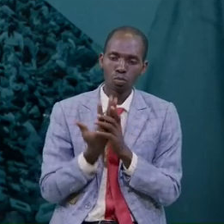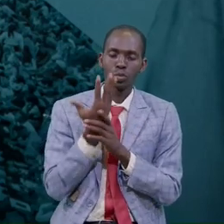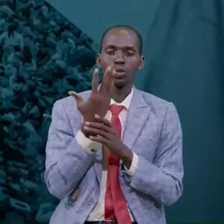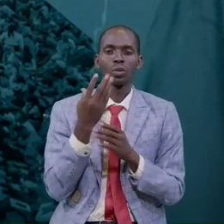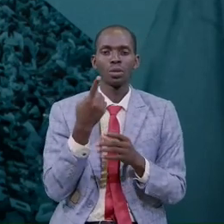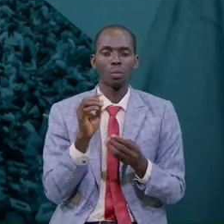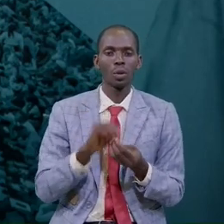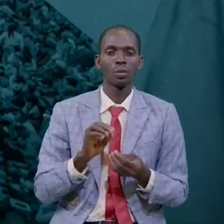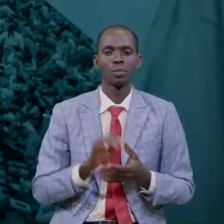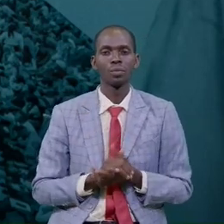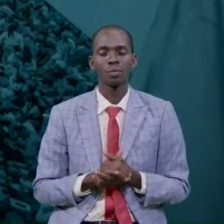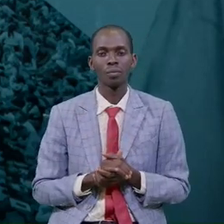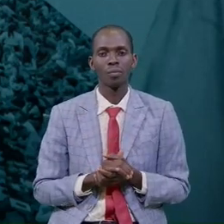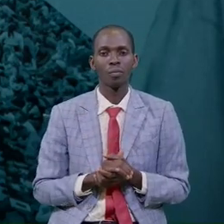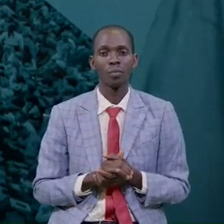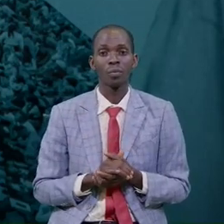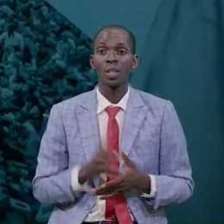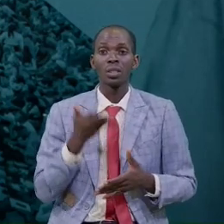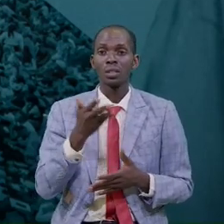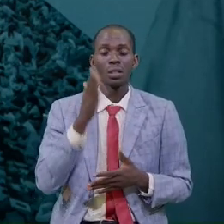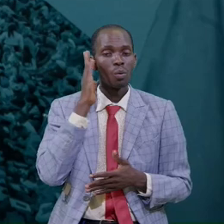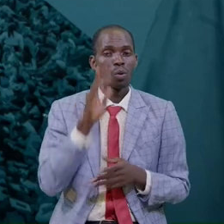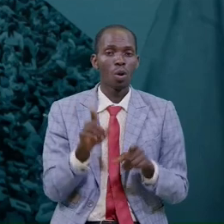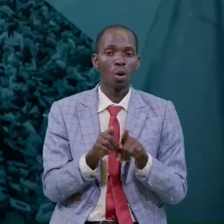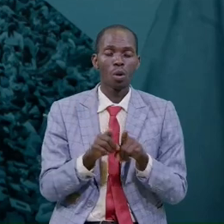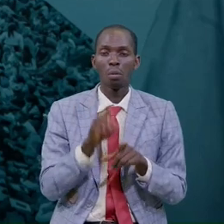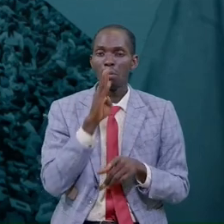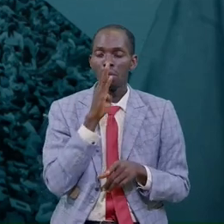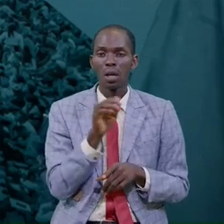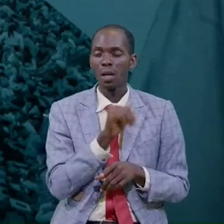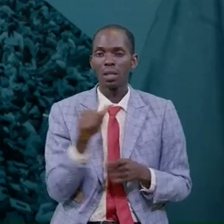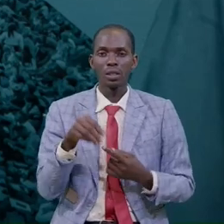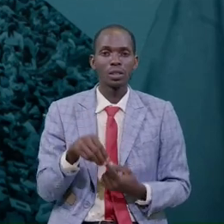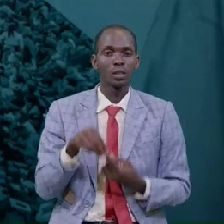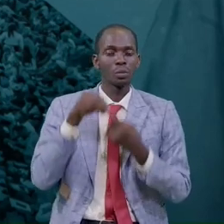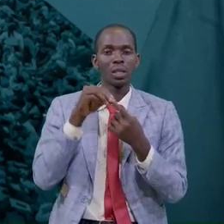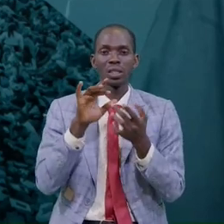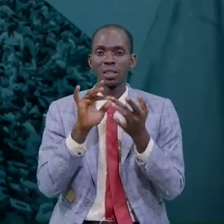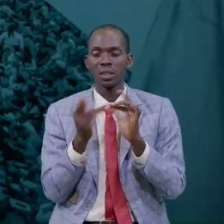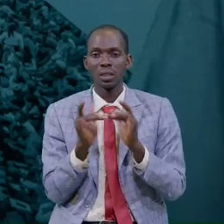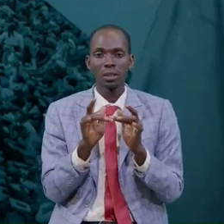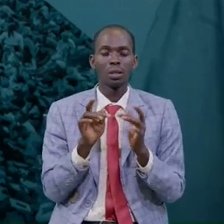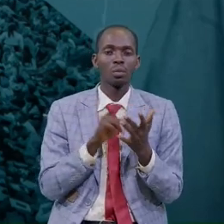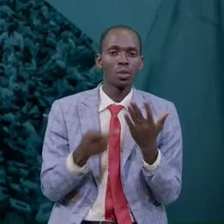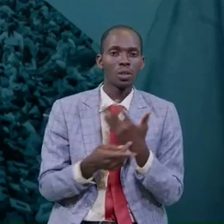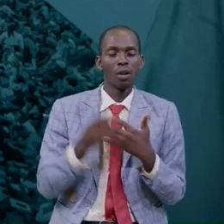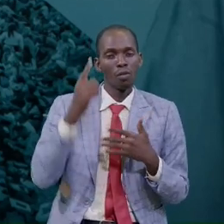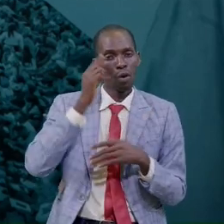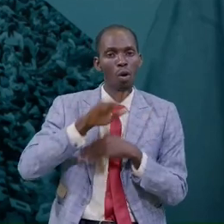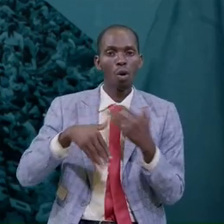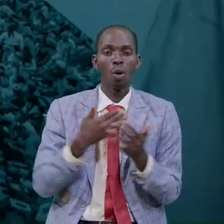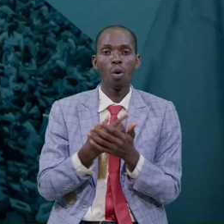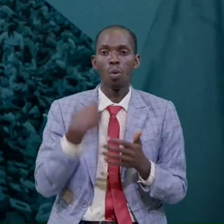There will be a special online banquet for all those watching online. They gave their lives to